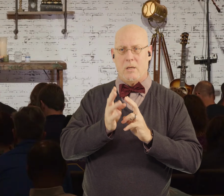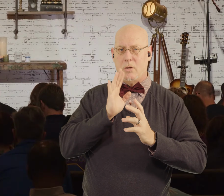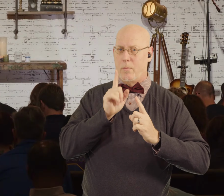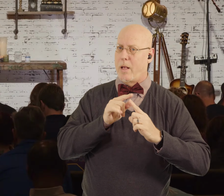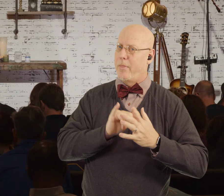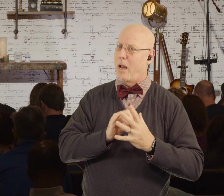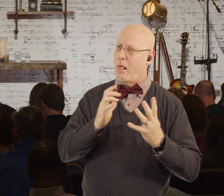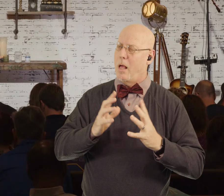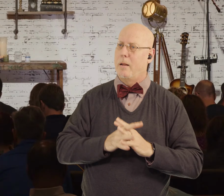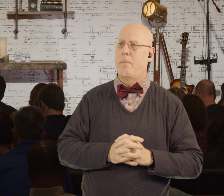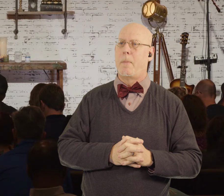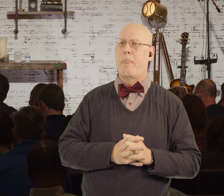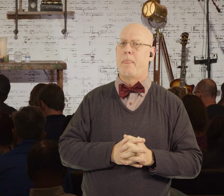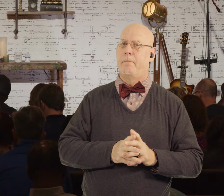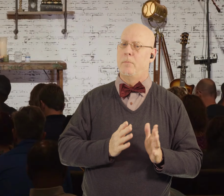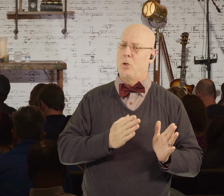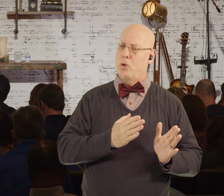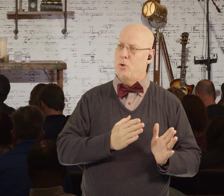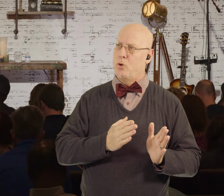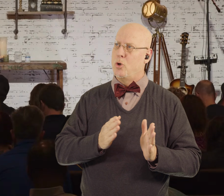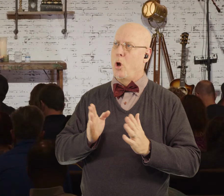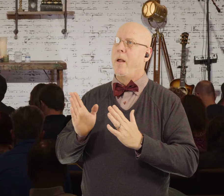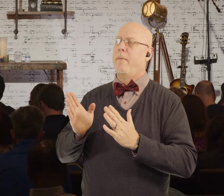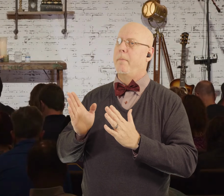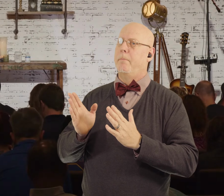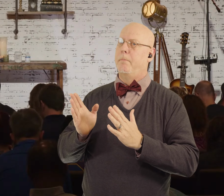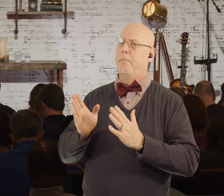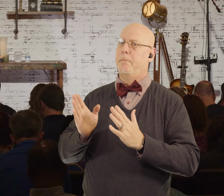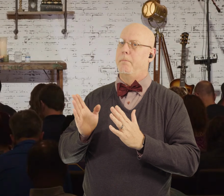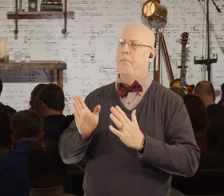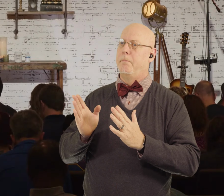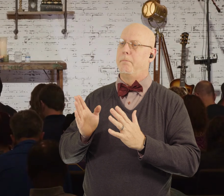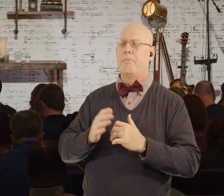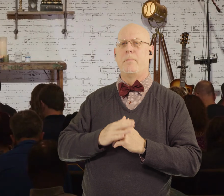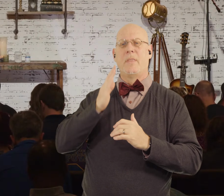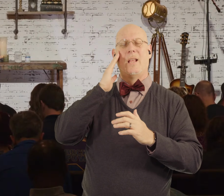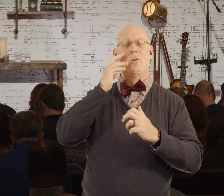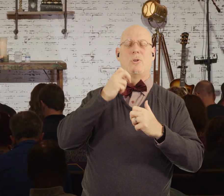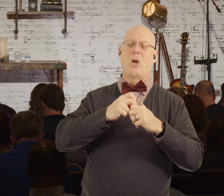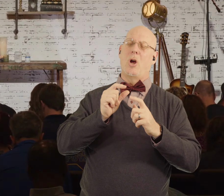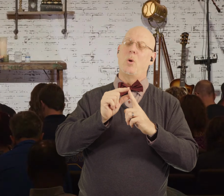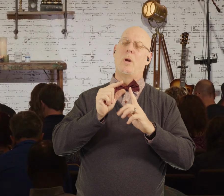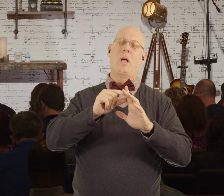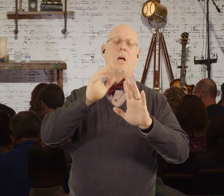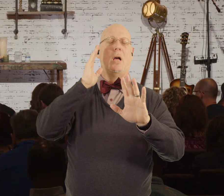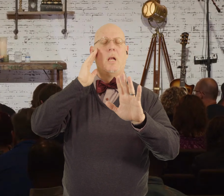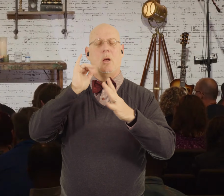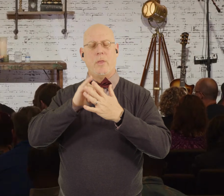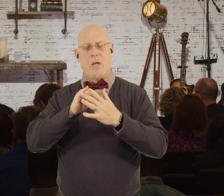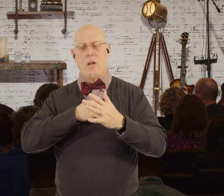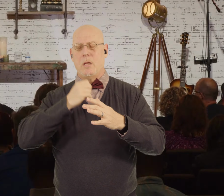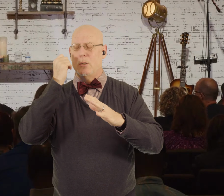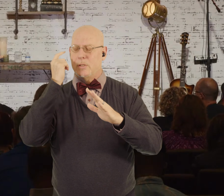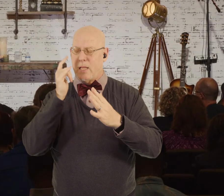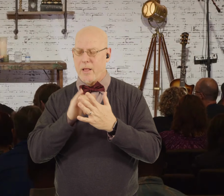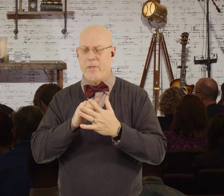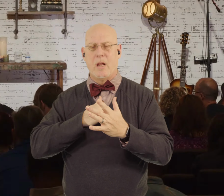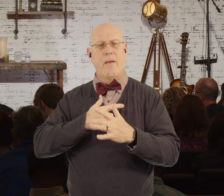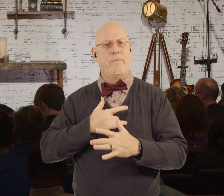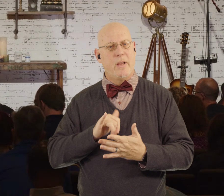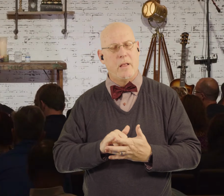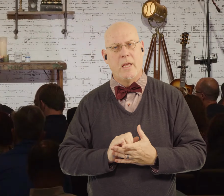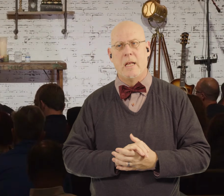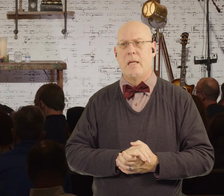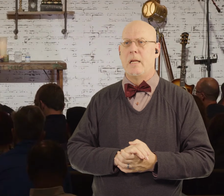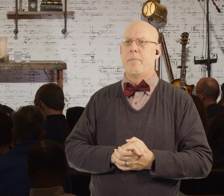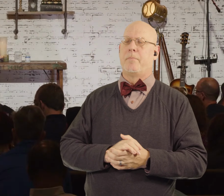and repent. And we've talked about that a lot. To turn from. And I know it's a hard word. I know that. I